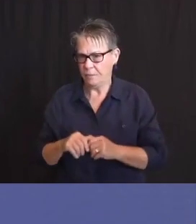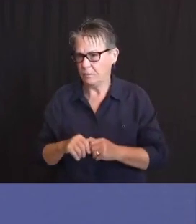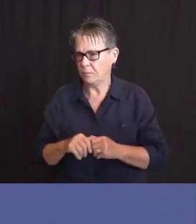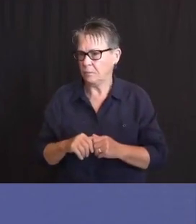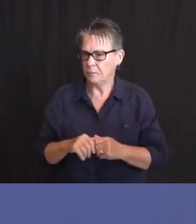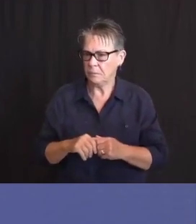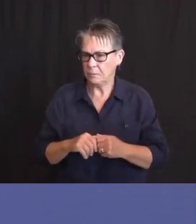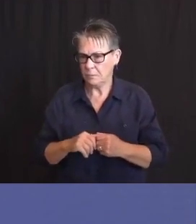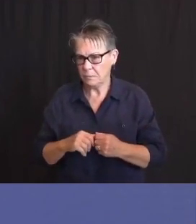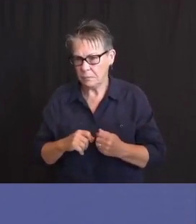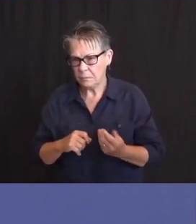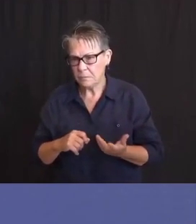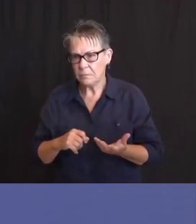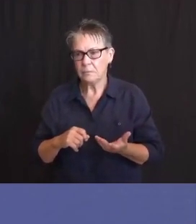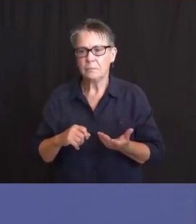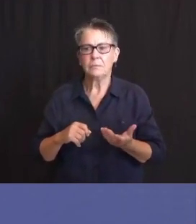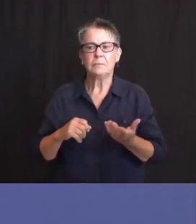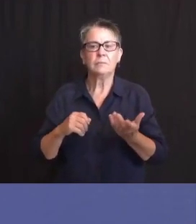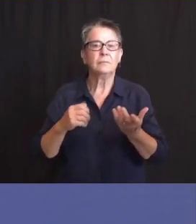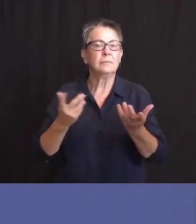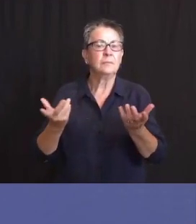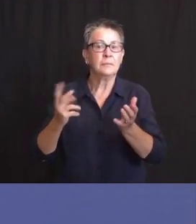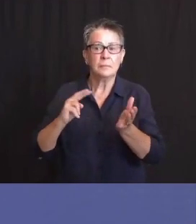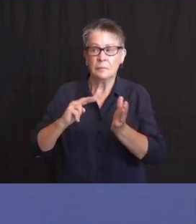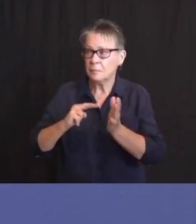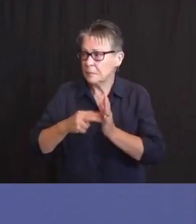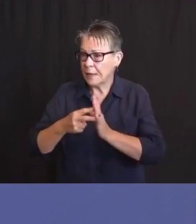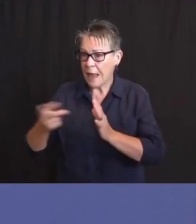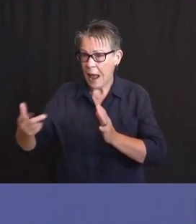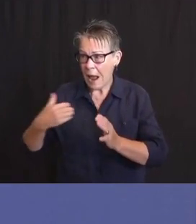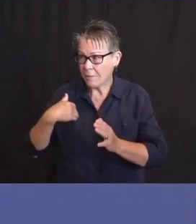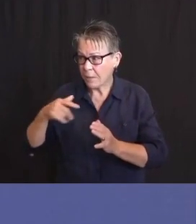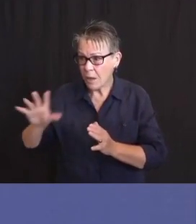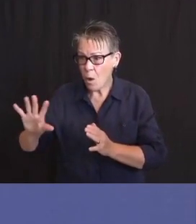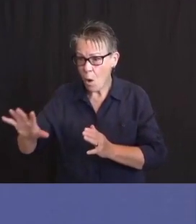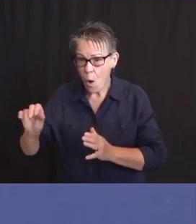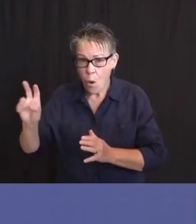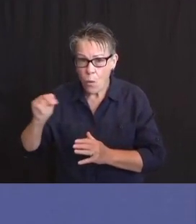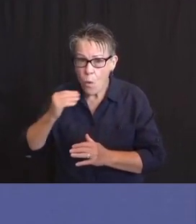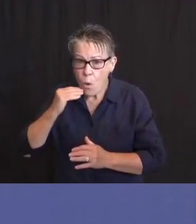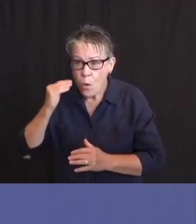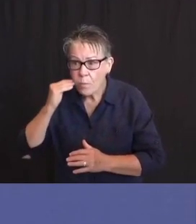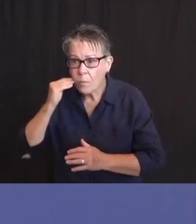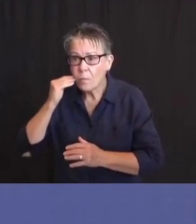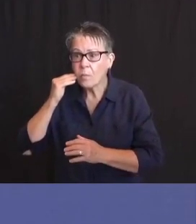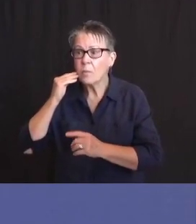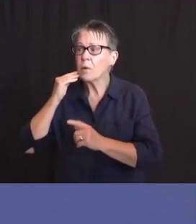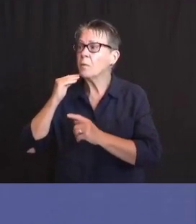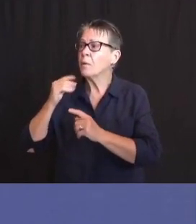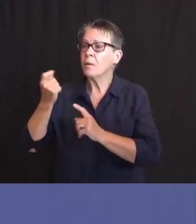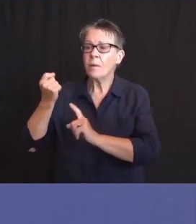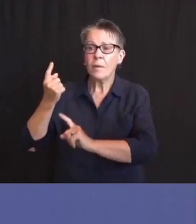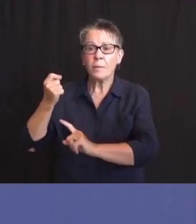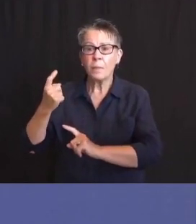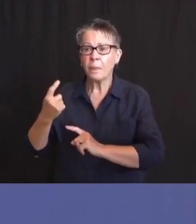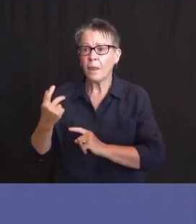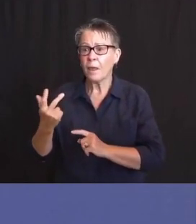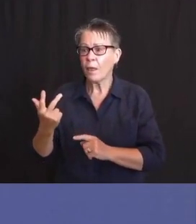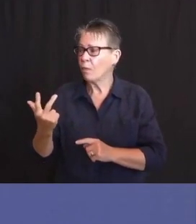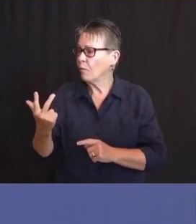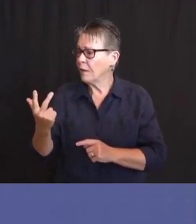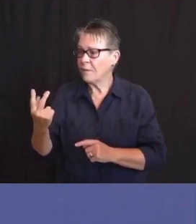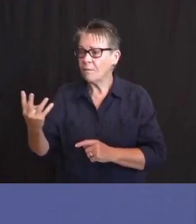learn, multiple devices? Not both parents aren't working, so they don't have to worry about putting their living at risk or the